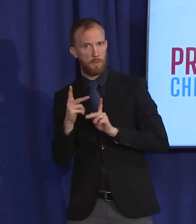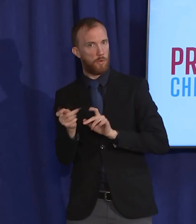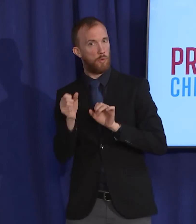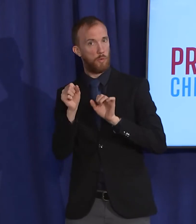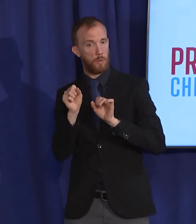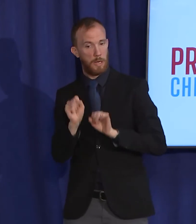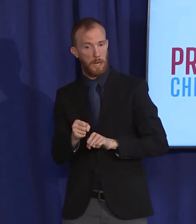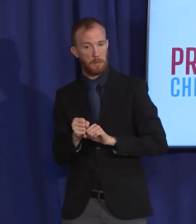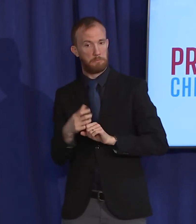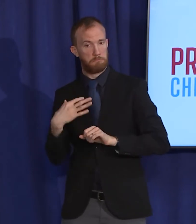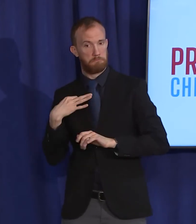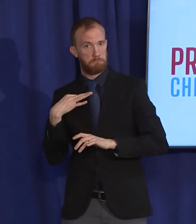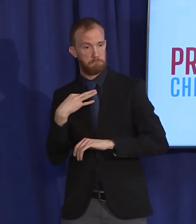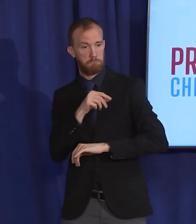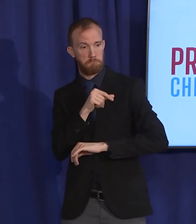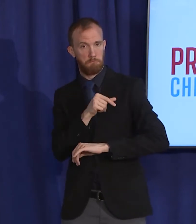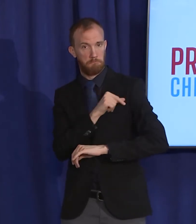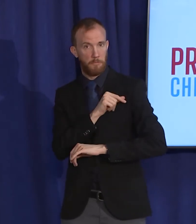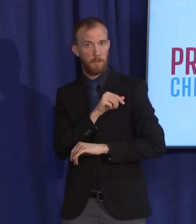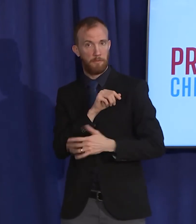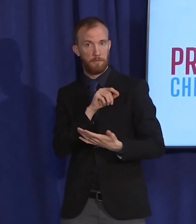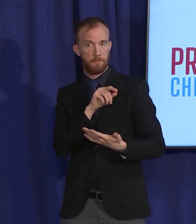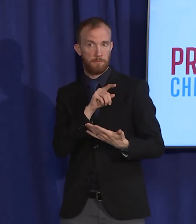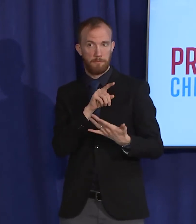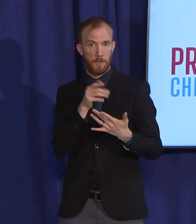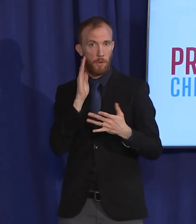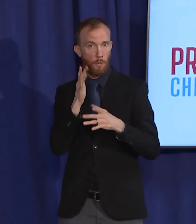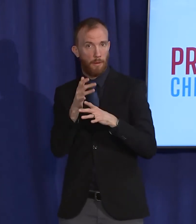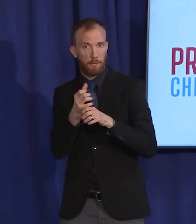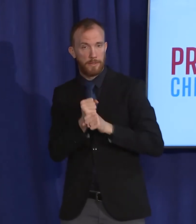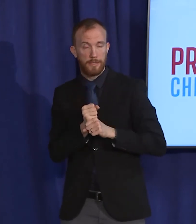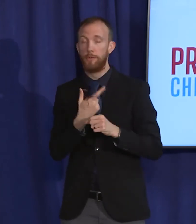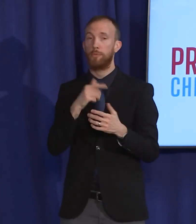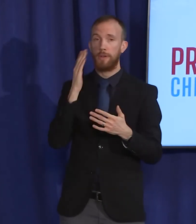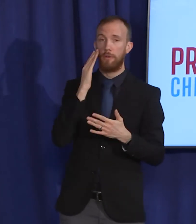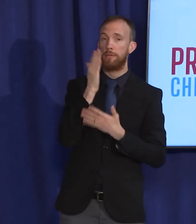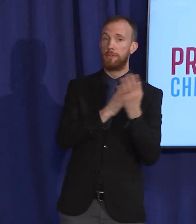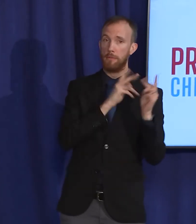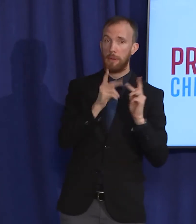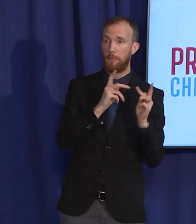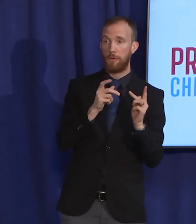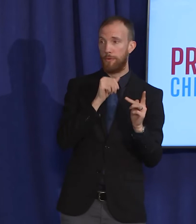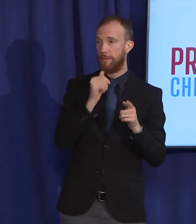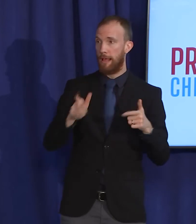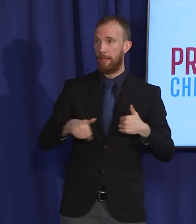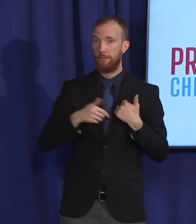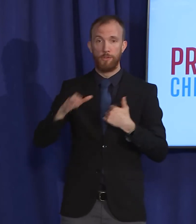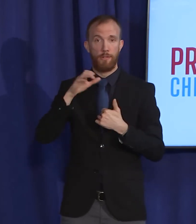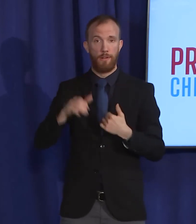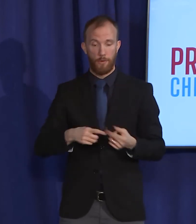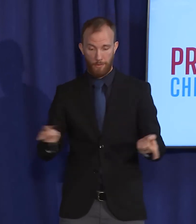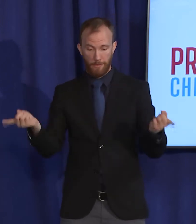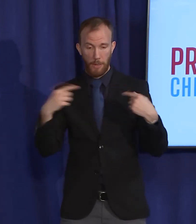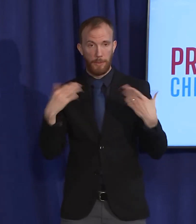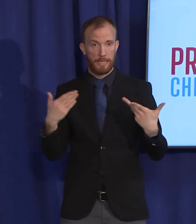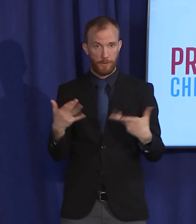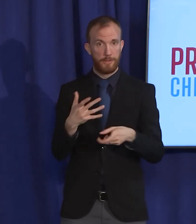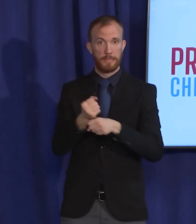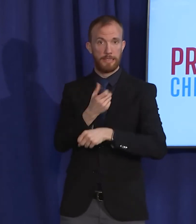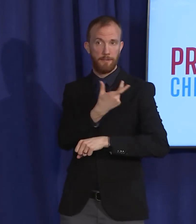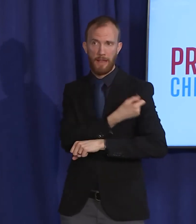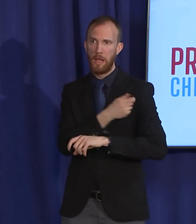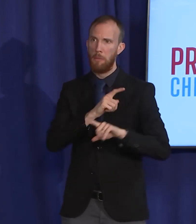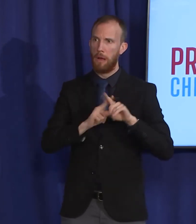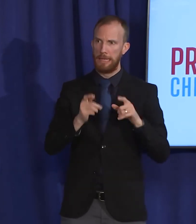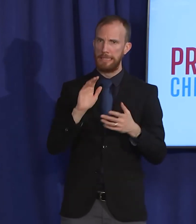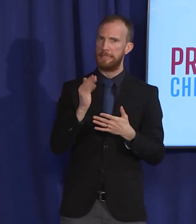eligible in 1B. We know we've been vaccinating non-Chicago residents as well, and all signs are looking good in terms of the ability to